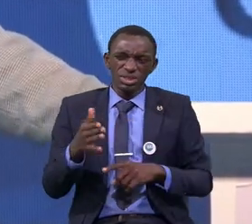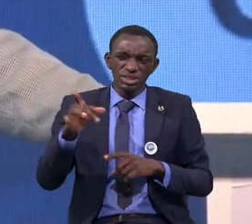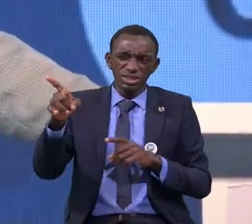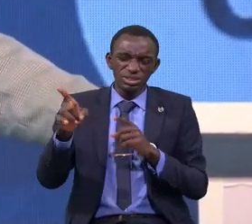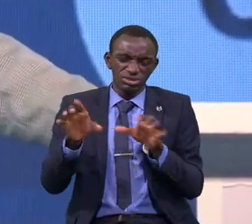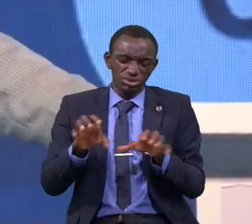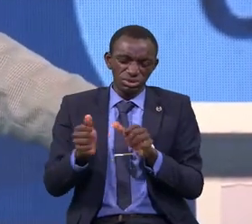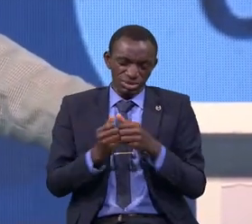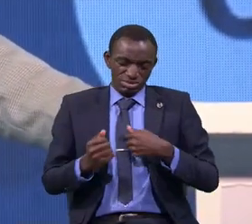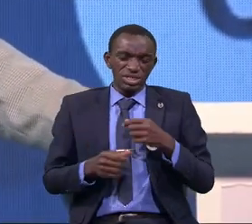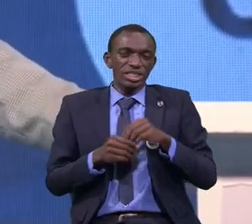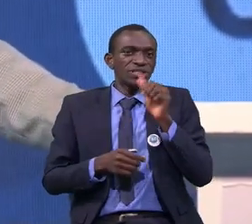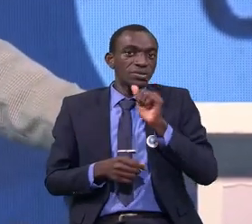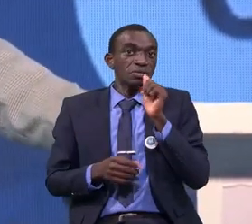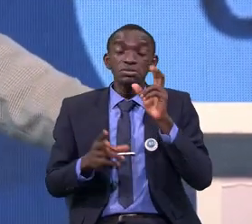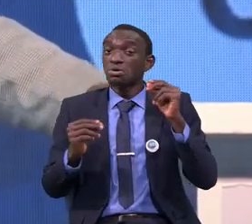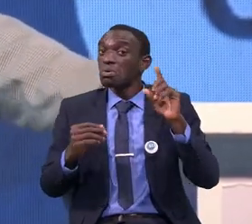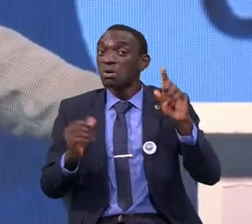can say that.